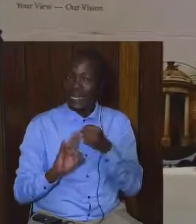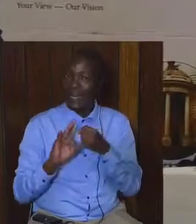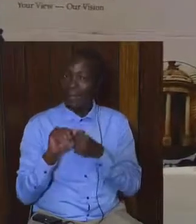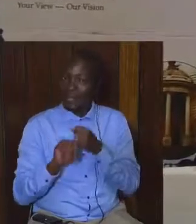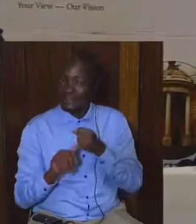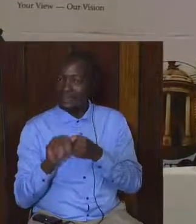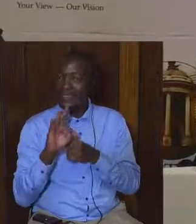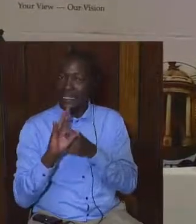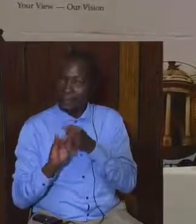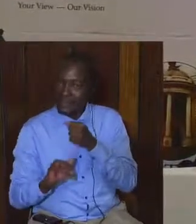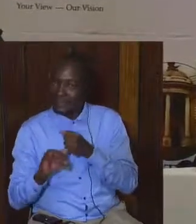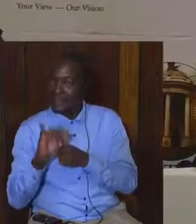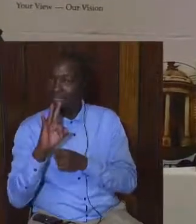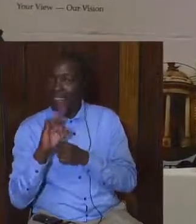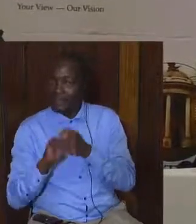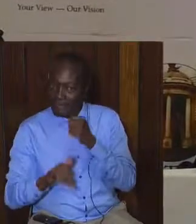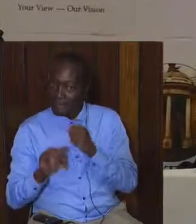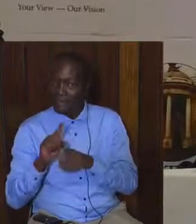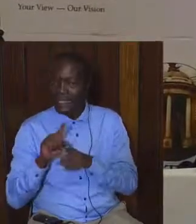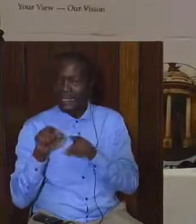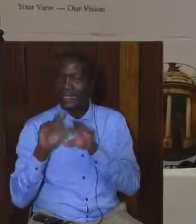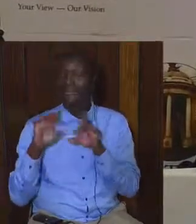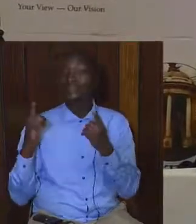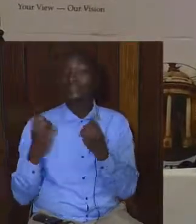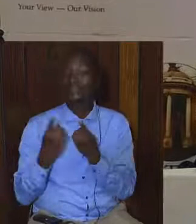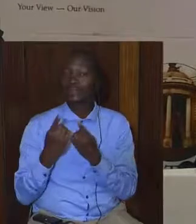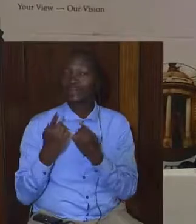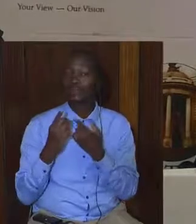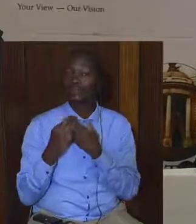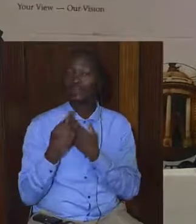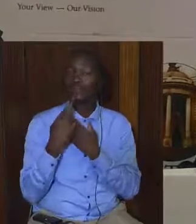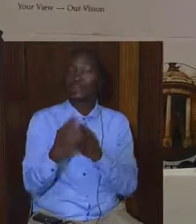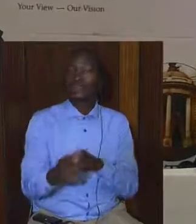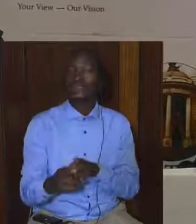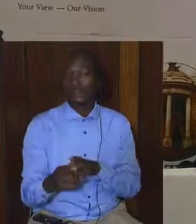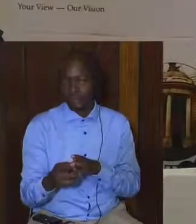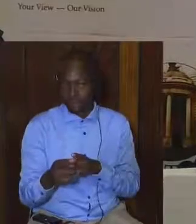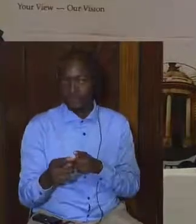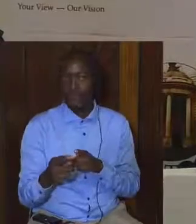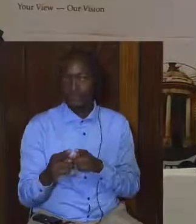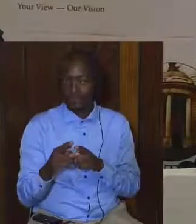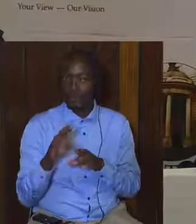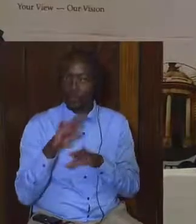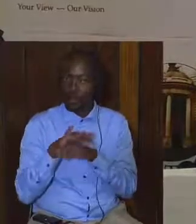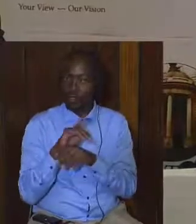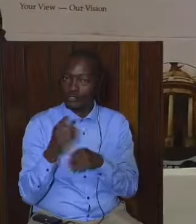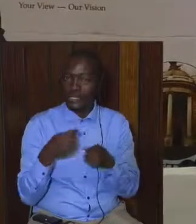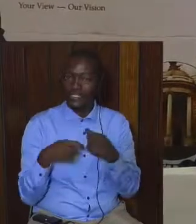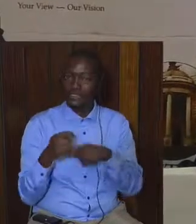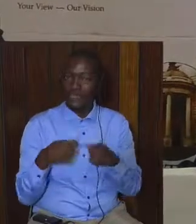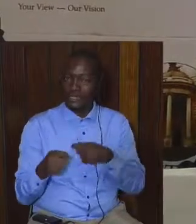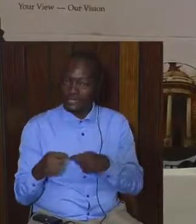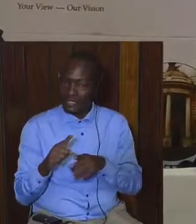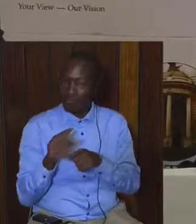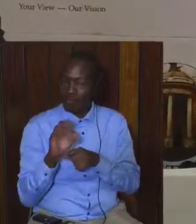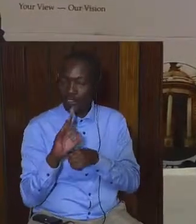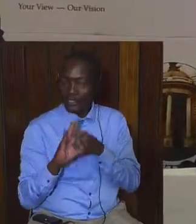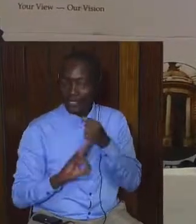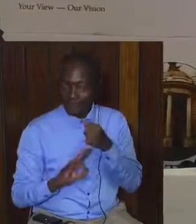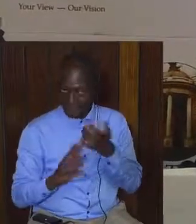quarter, the department reports on their expenditure for that